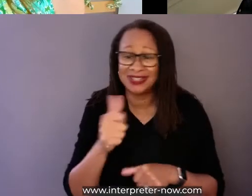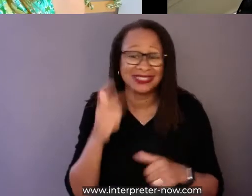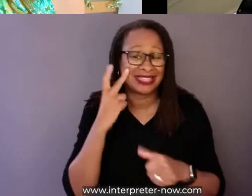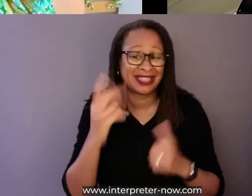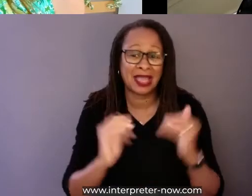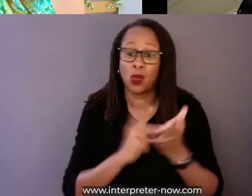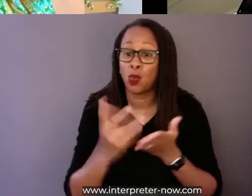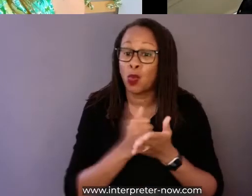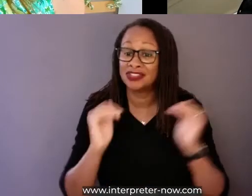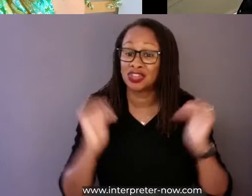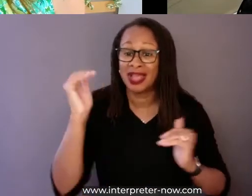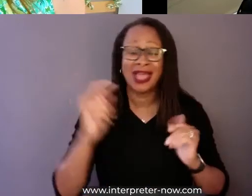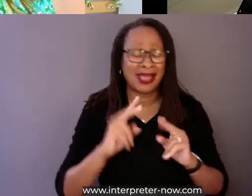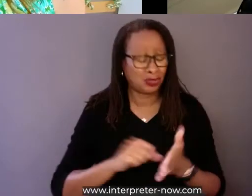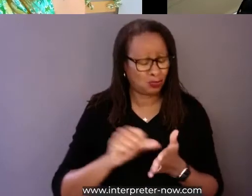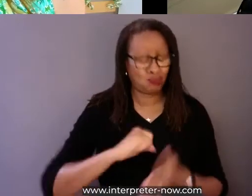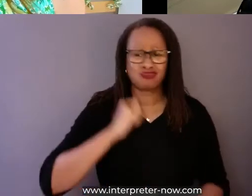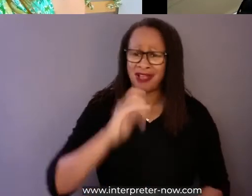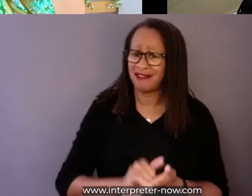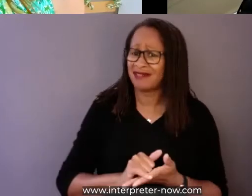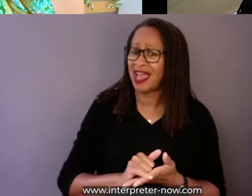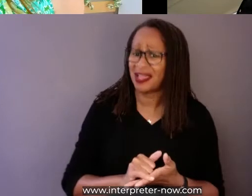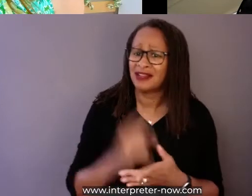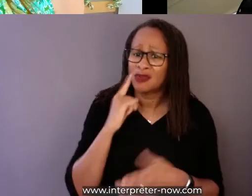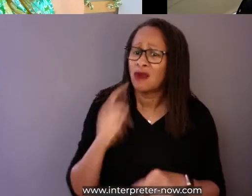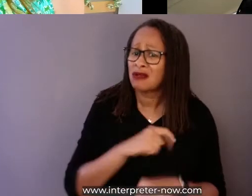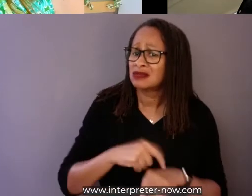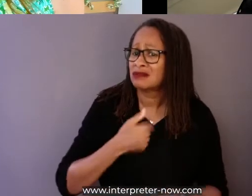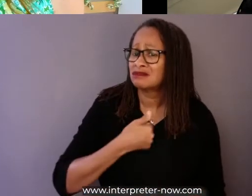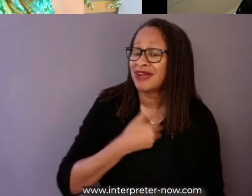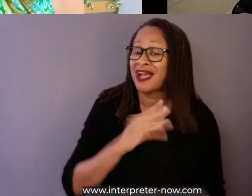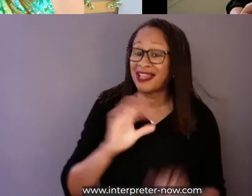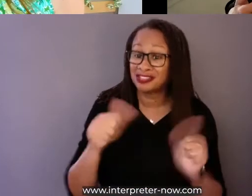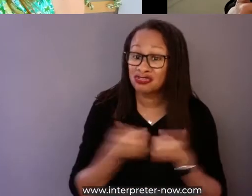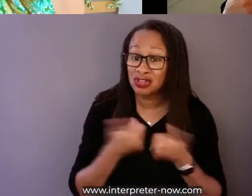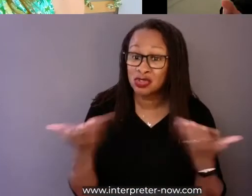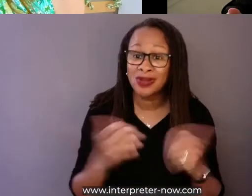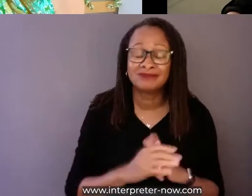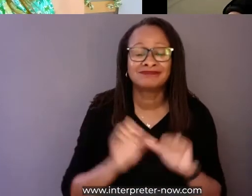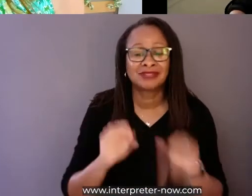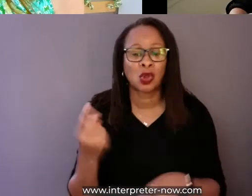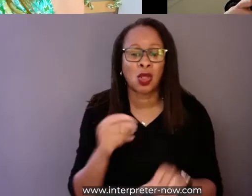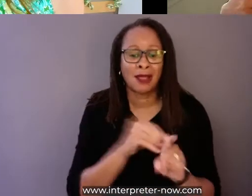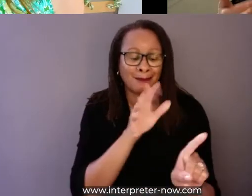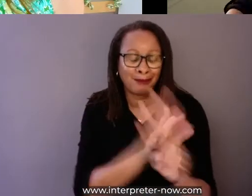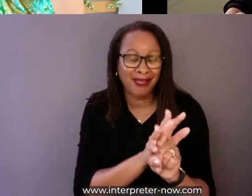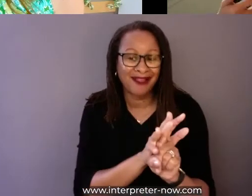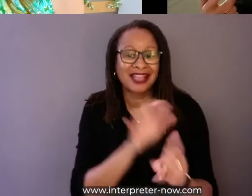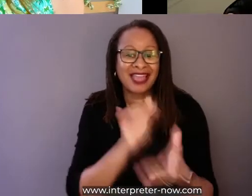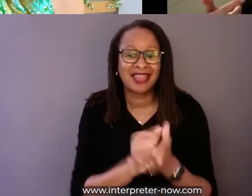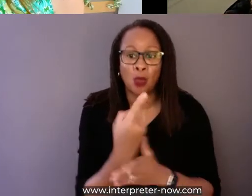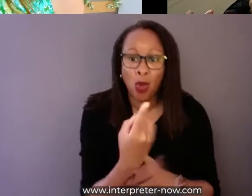very proud of that for a long time. And the challenge was, is that I could only impact that